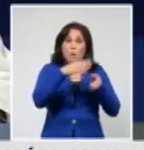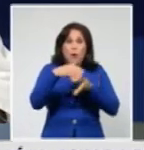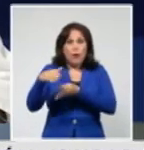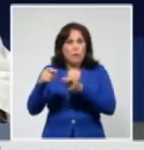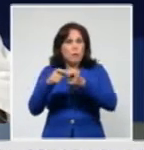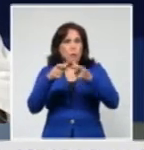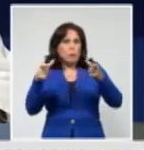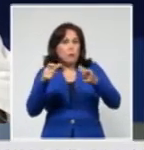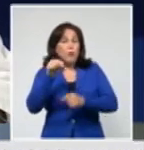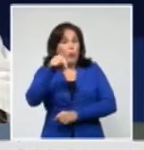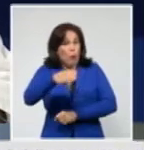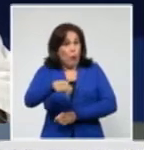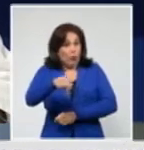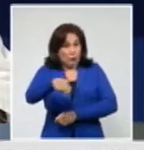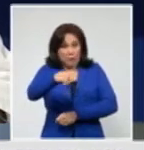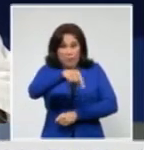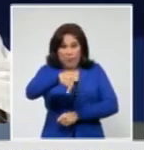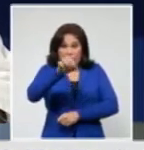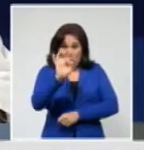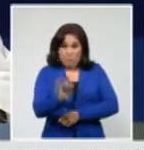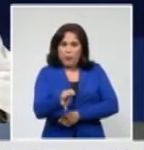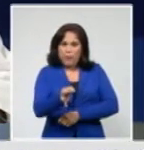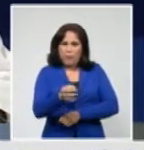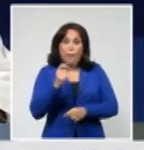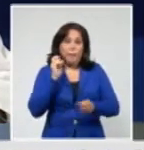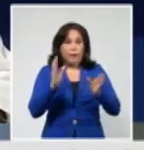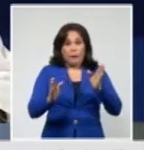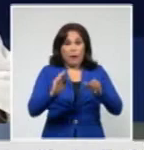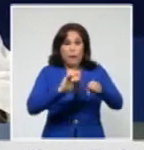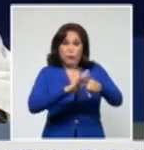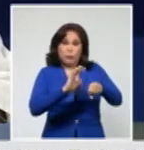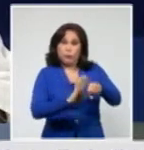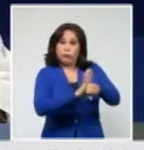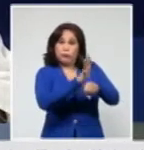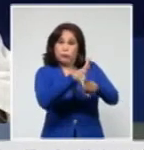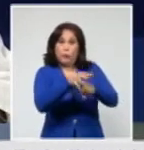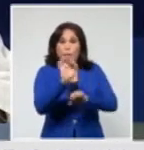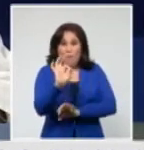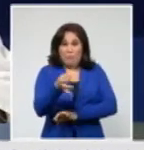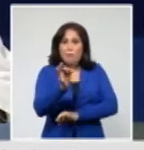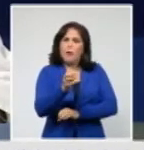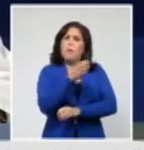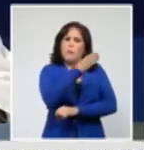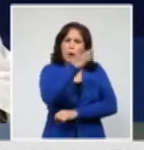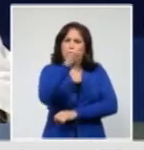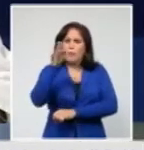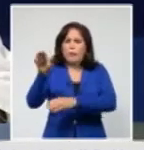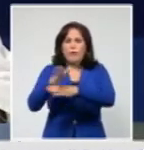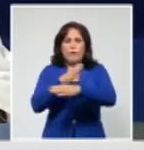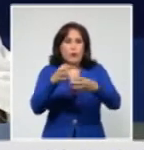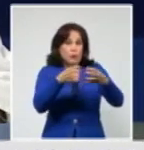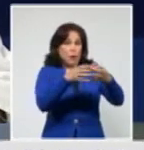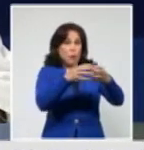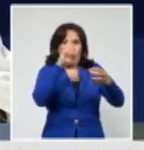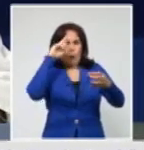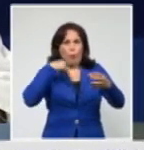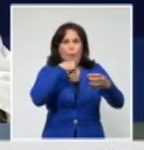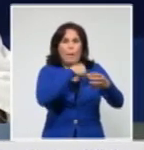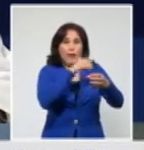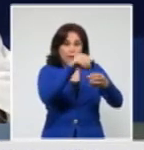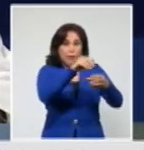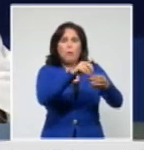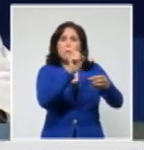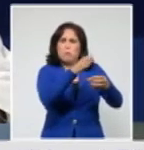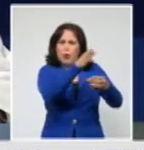have been called on to help combat the coronavirus pandemic in 39 missions in 39